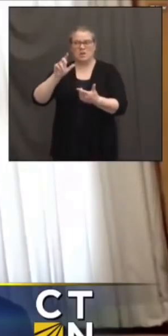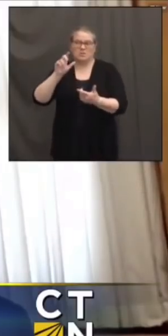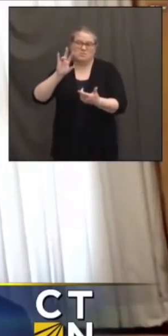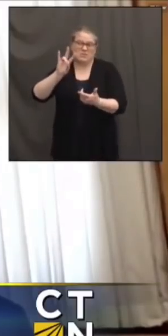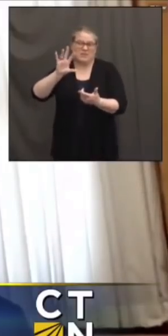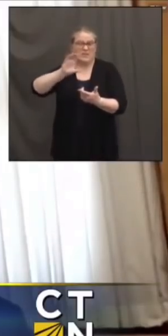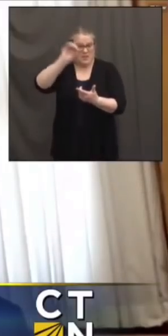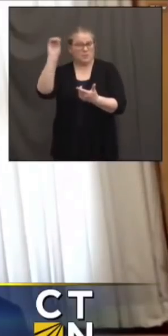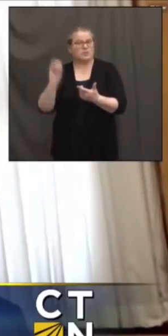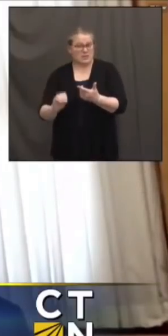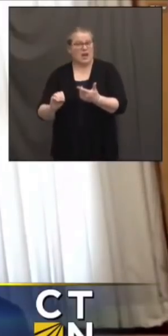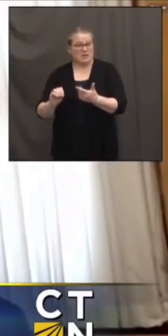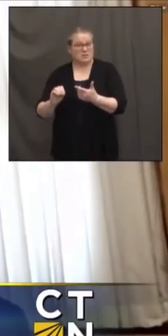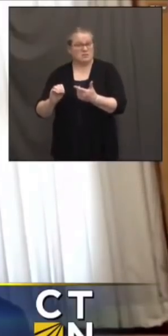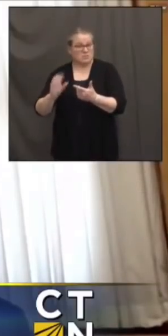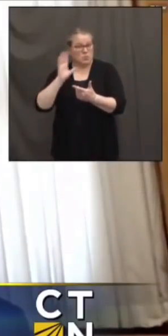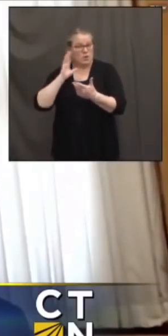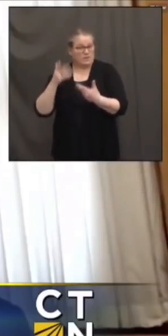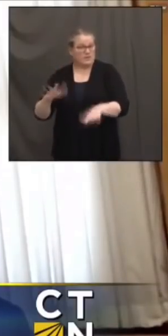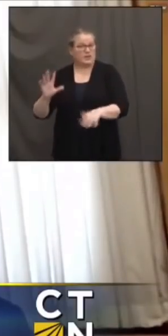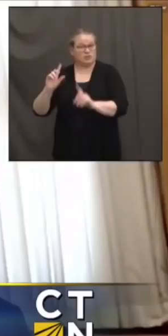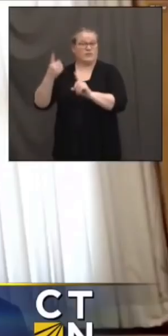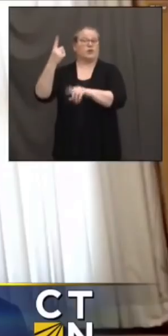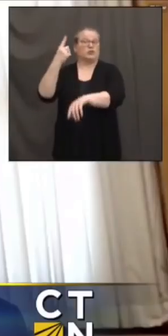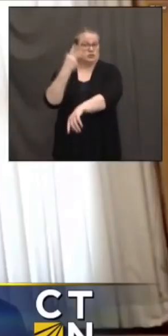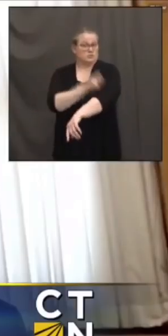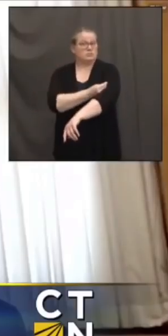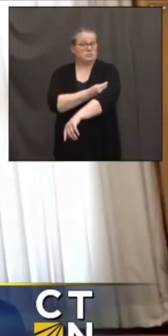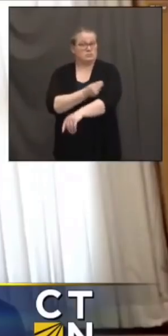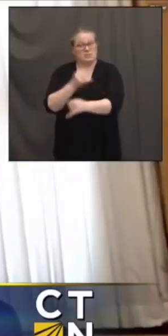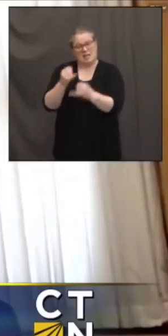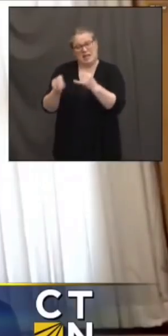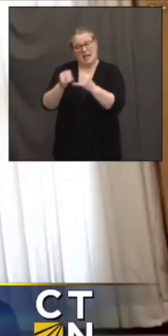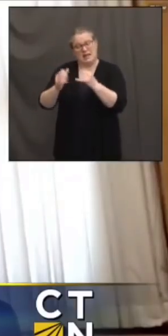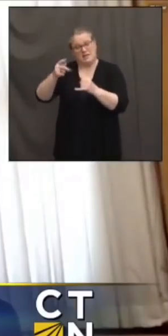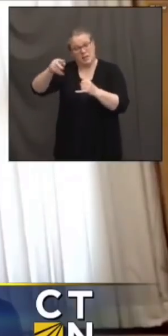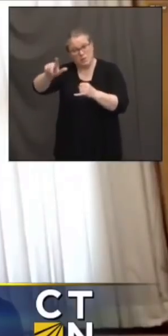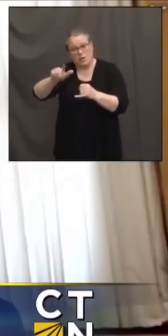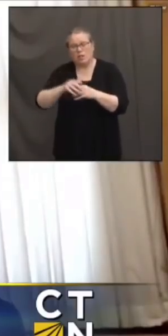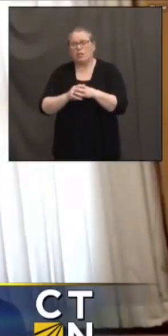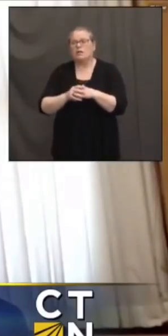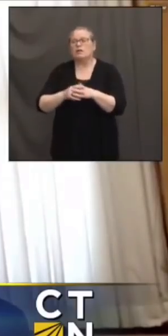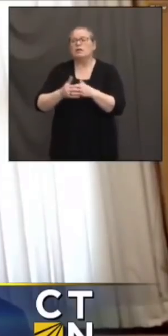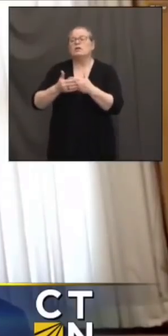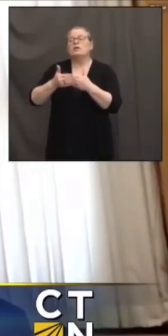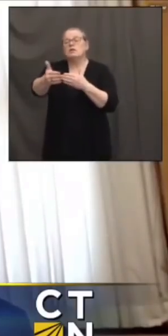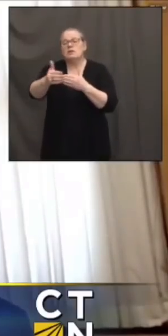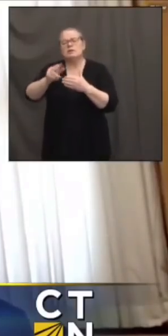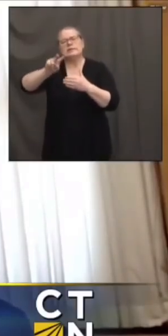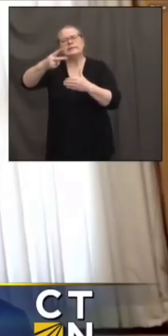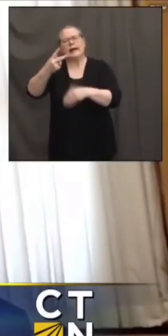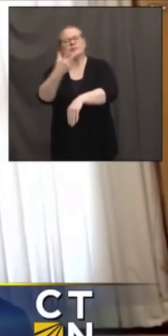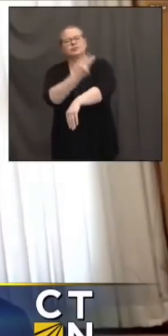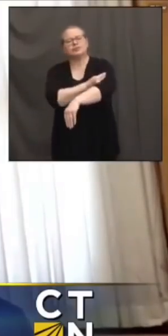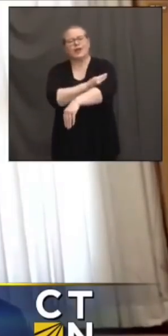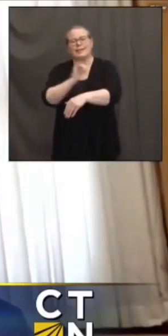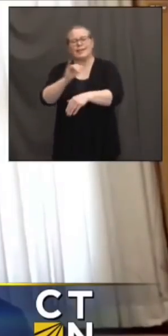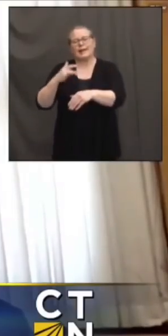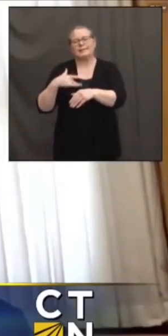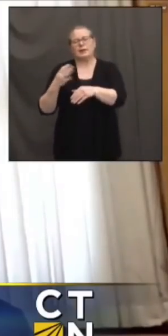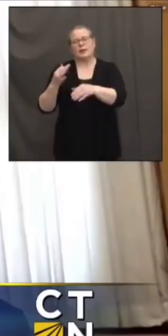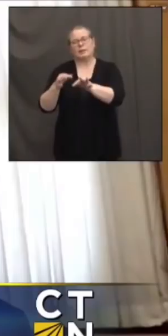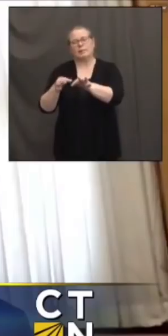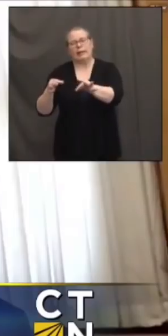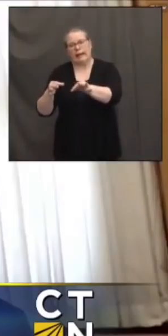with regards to second dose, that will trail those percentages by probably about 10 points or so, but on a temporary basis until you get to that second dose